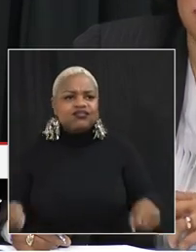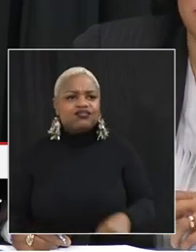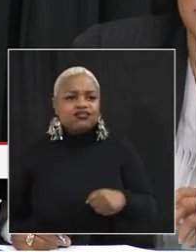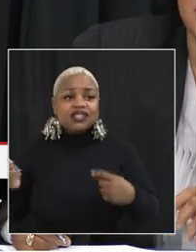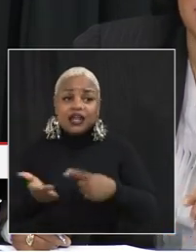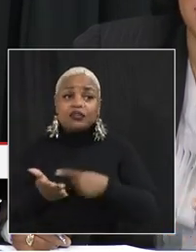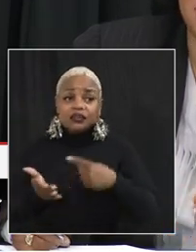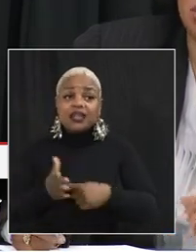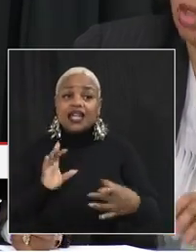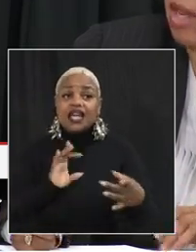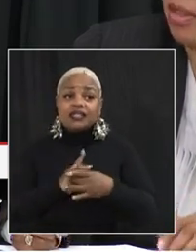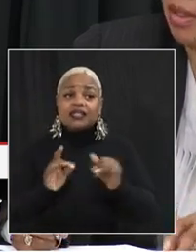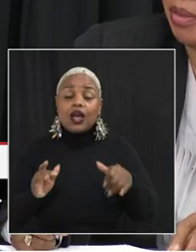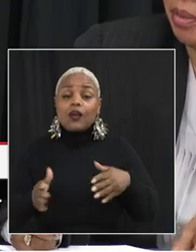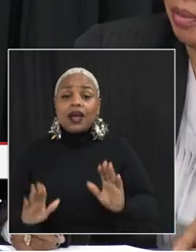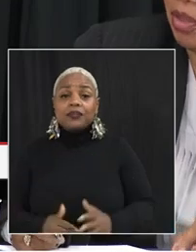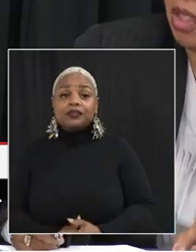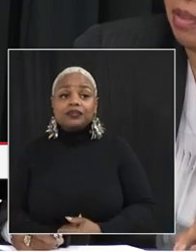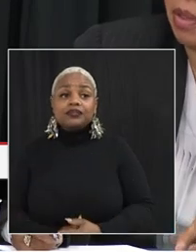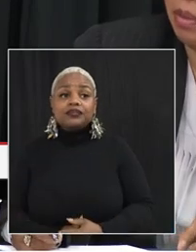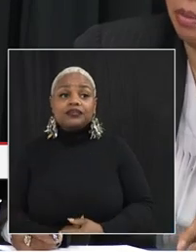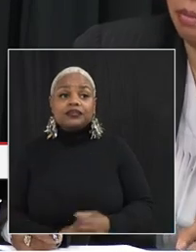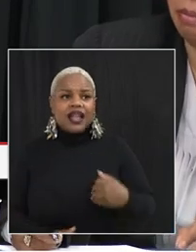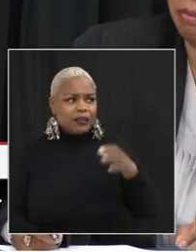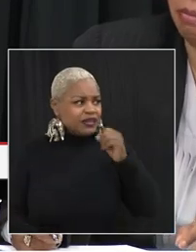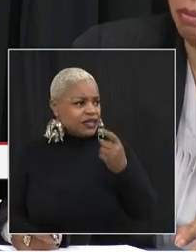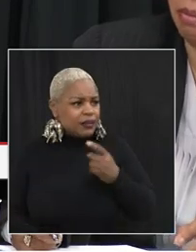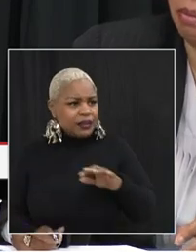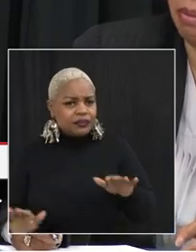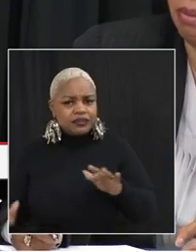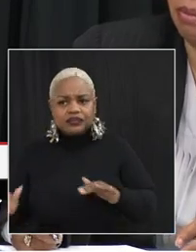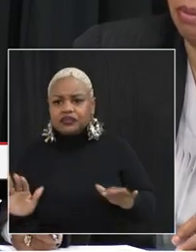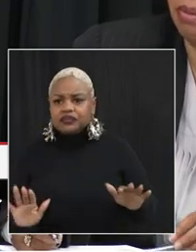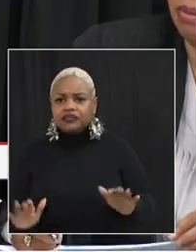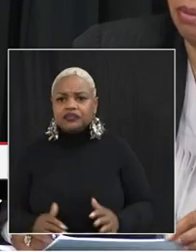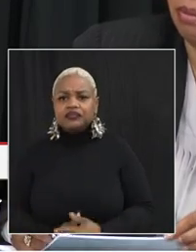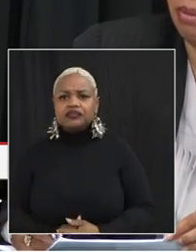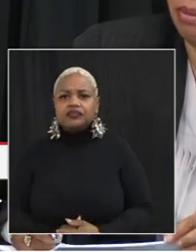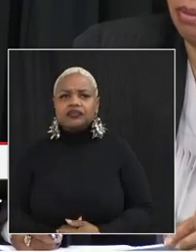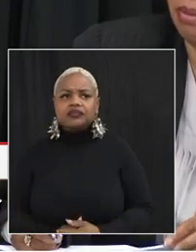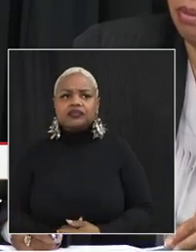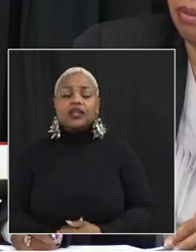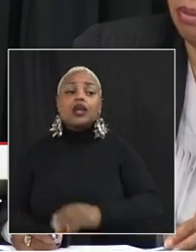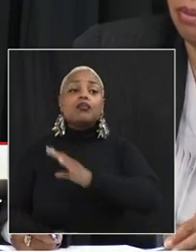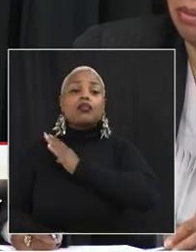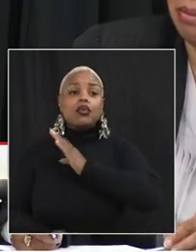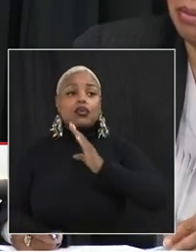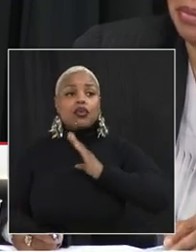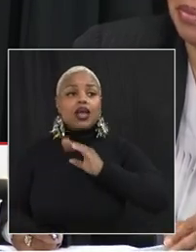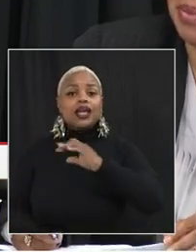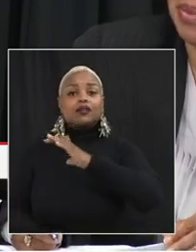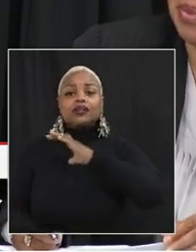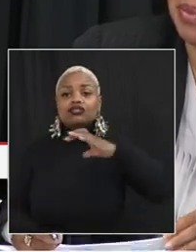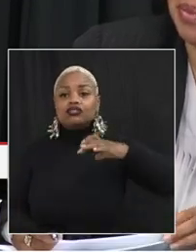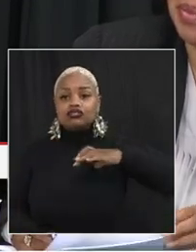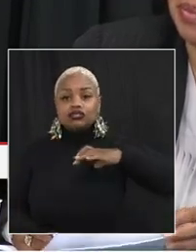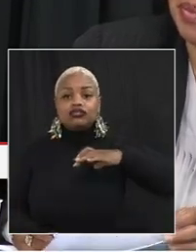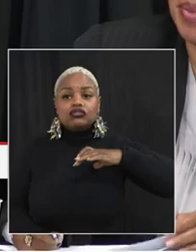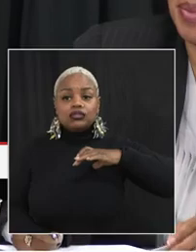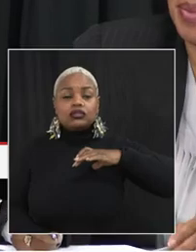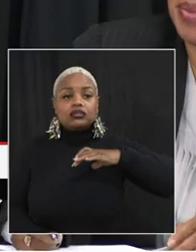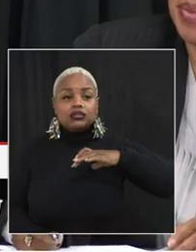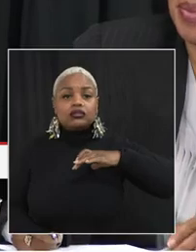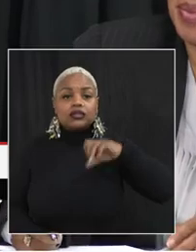miss anything that we should add? Boards and commissions. Boards and commissions? Yes, so the District of Columbia